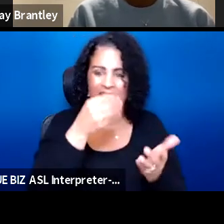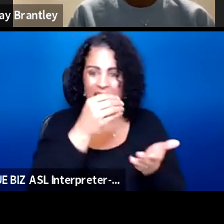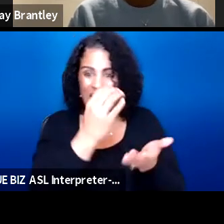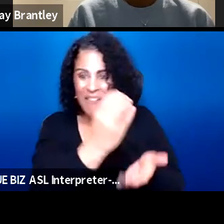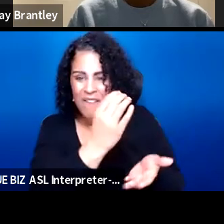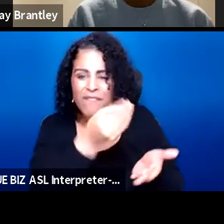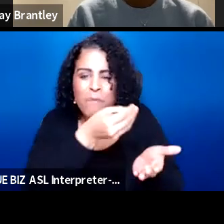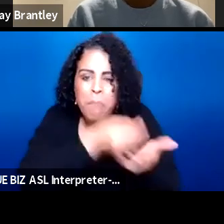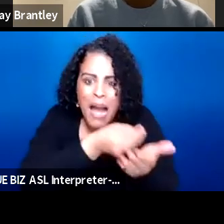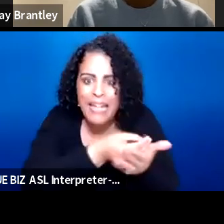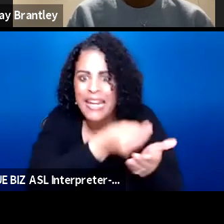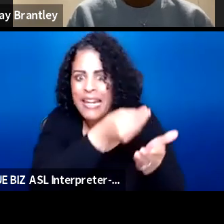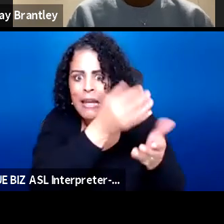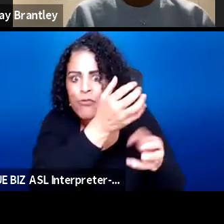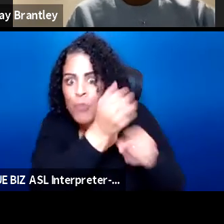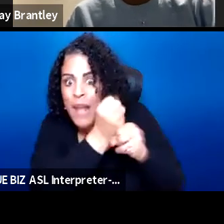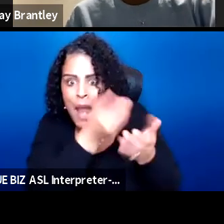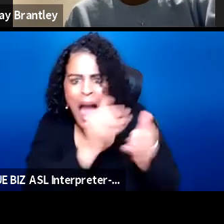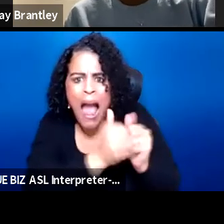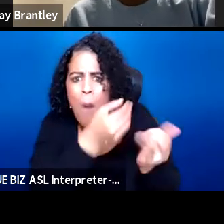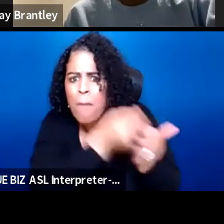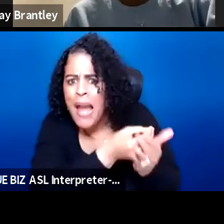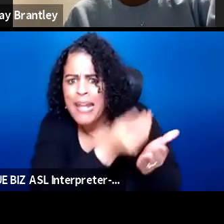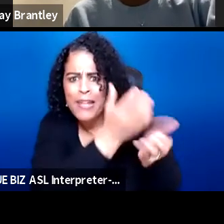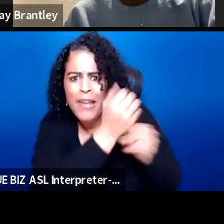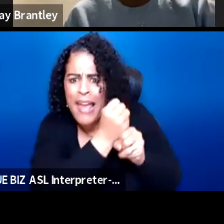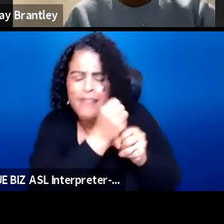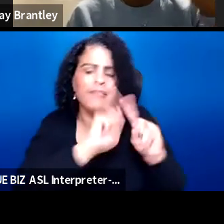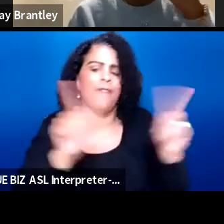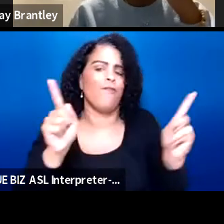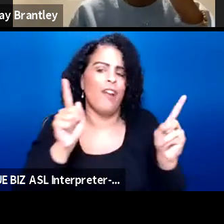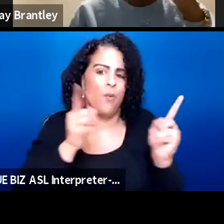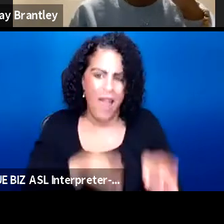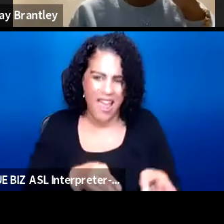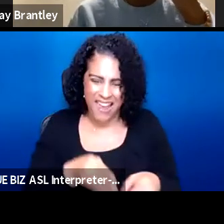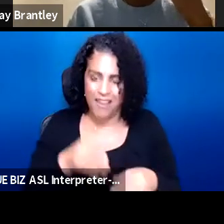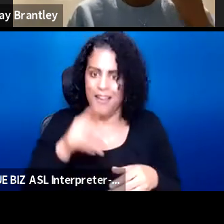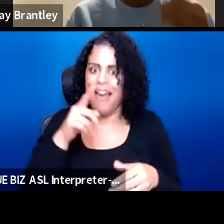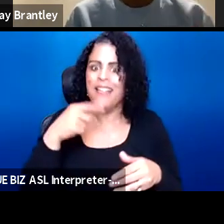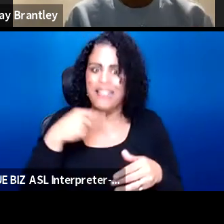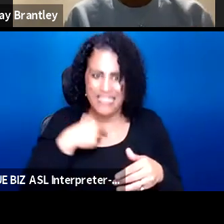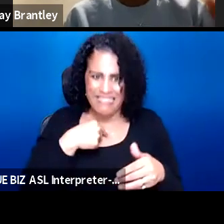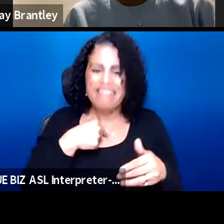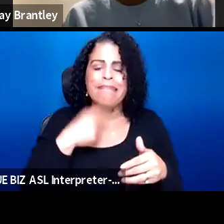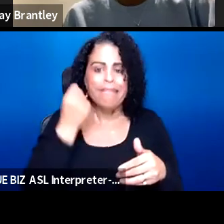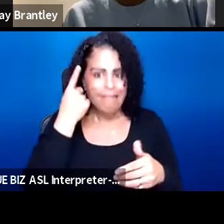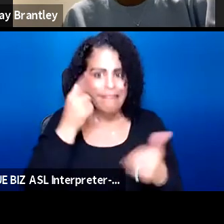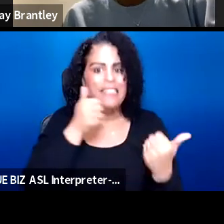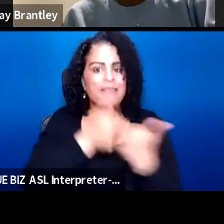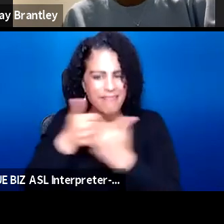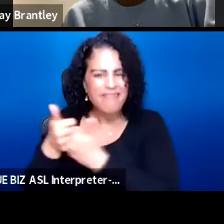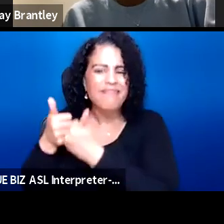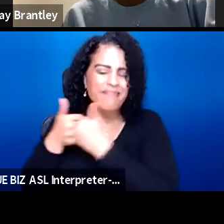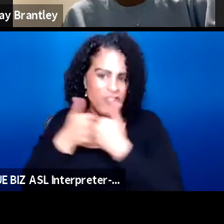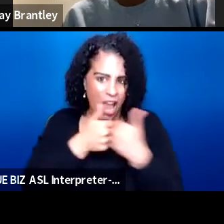know, and so I appreciate, you know, just the challenges that we have to go through in terms of regions. So.